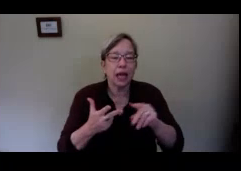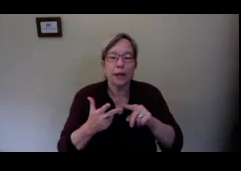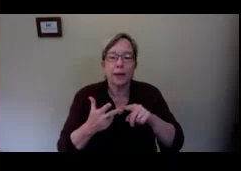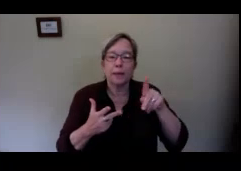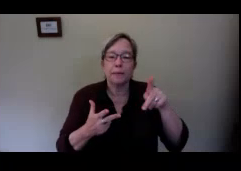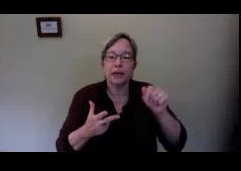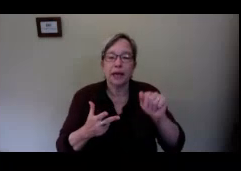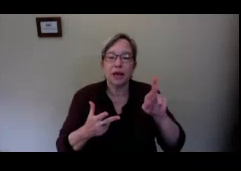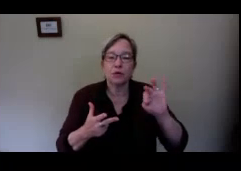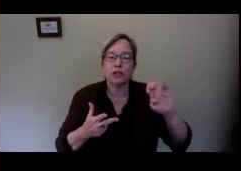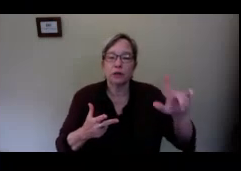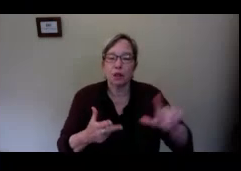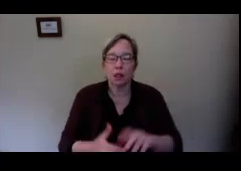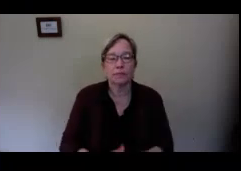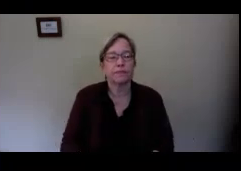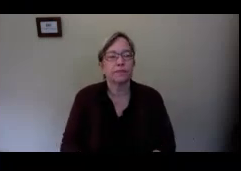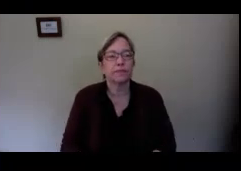Next slide.